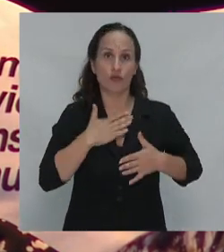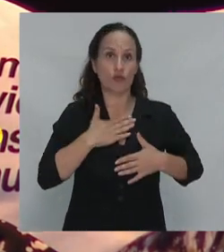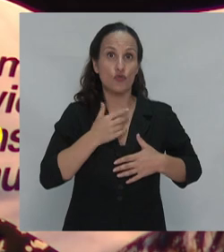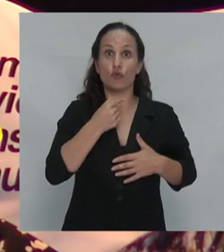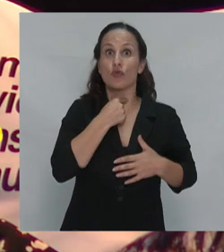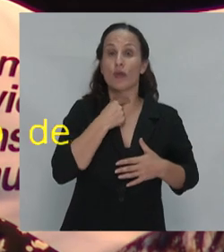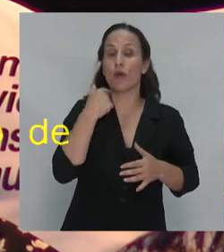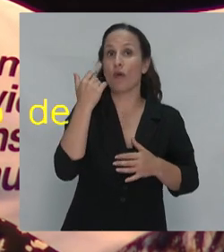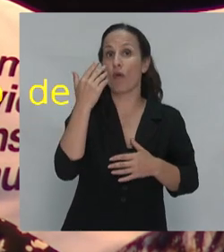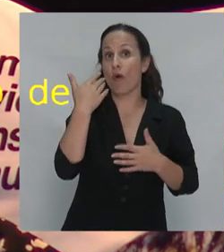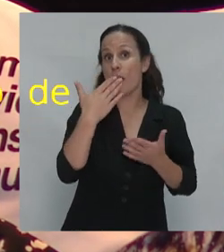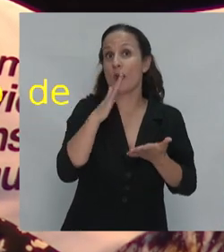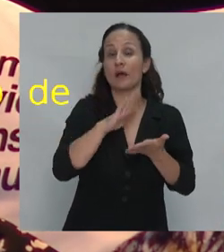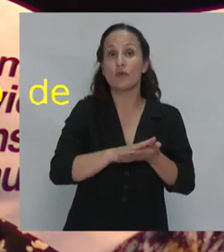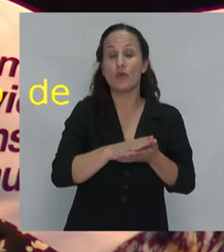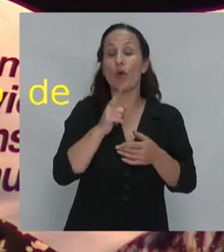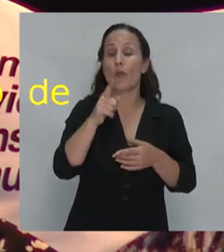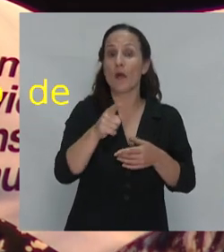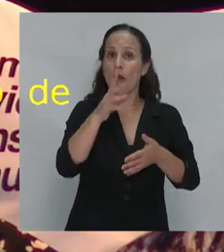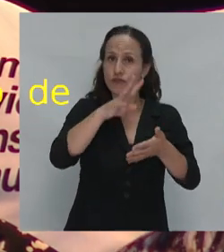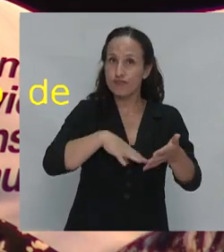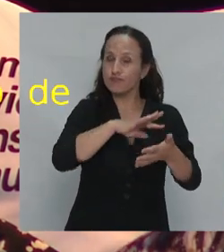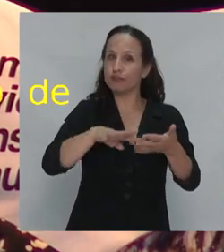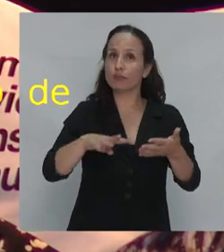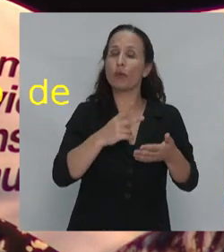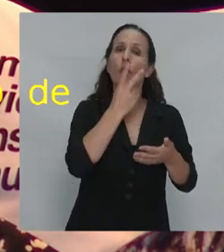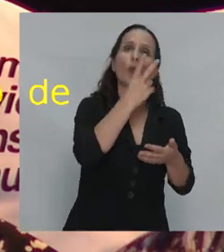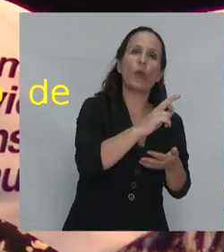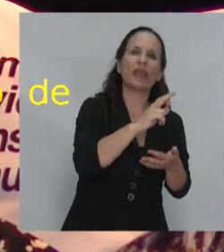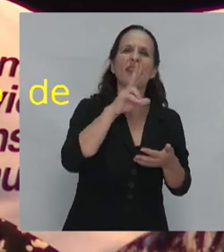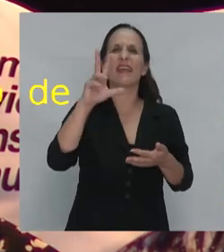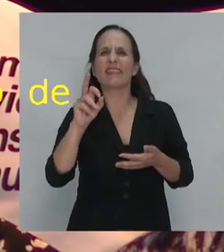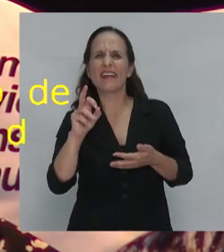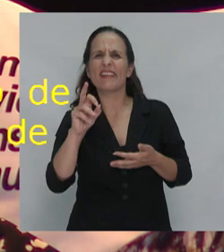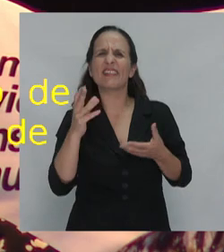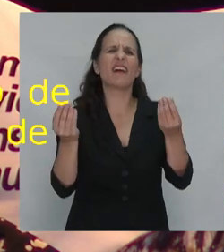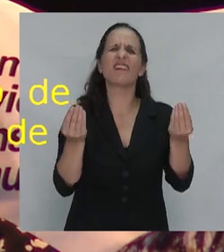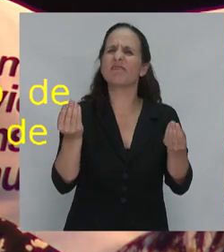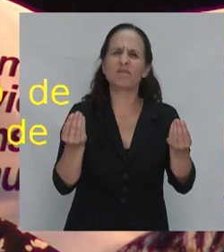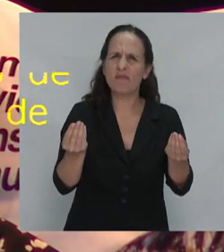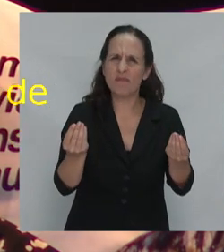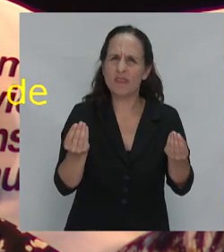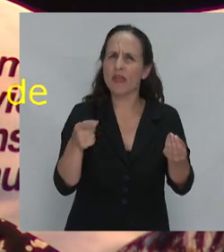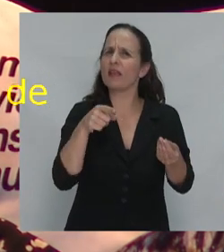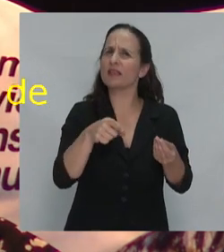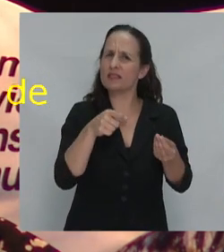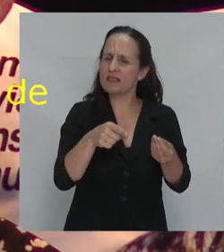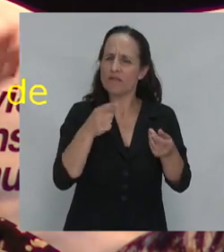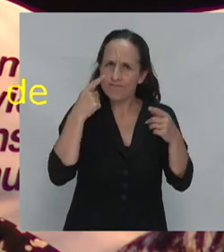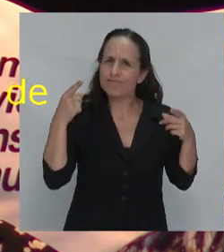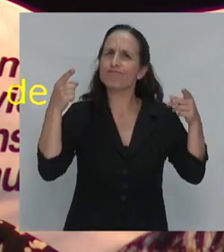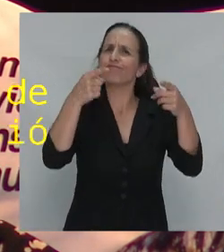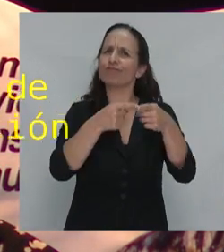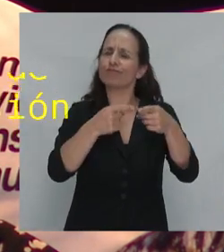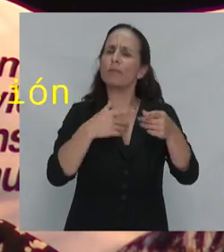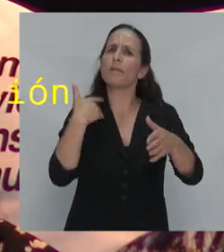2030. This is the vision of the Sustainable Development Goals, a big agenda for the